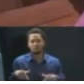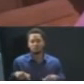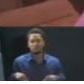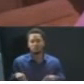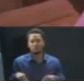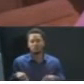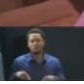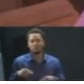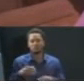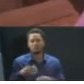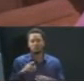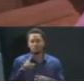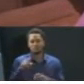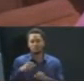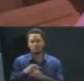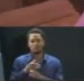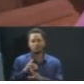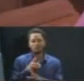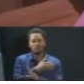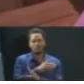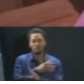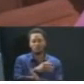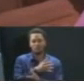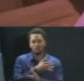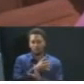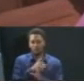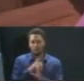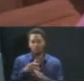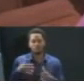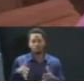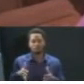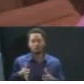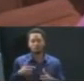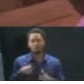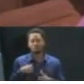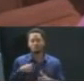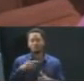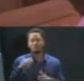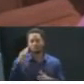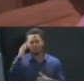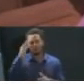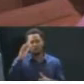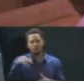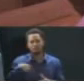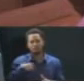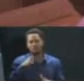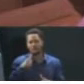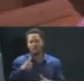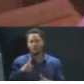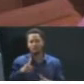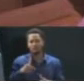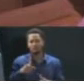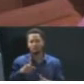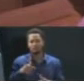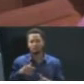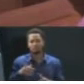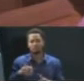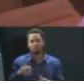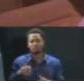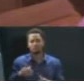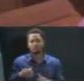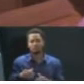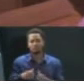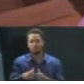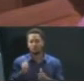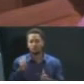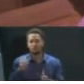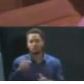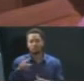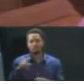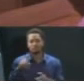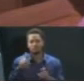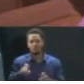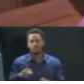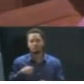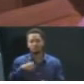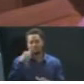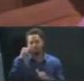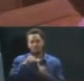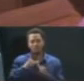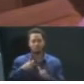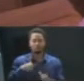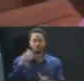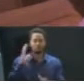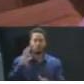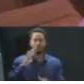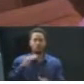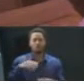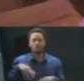before. Please know that I am not against testing or assessment when used appropriately. I can remember taking TCAPs a few times.